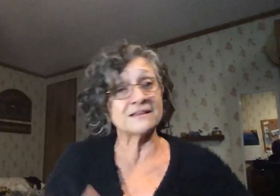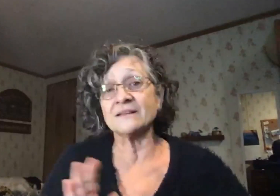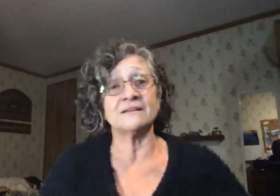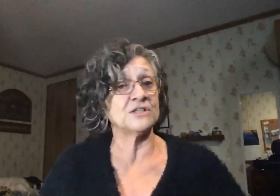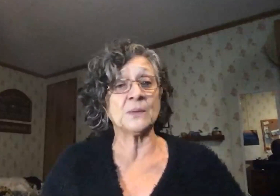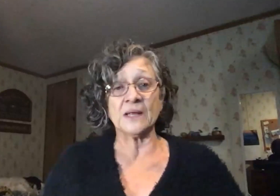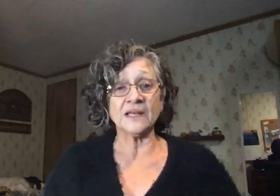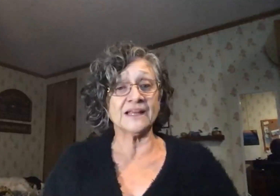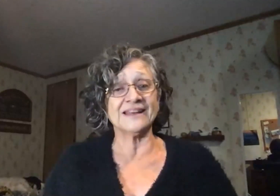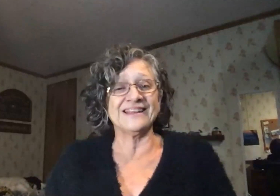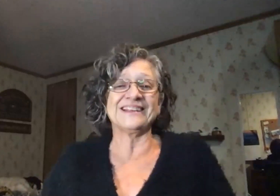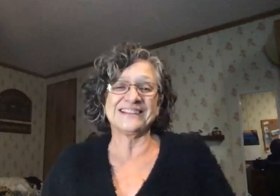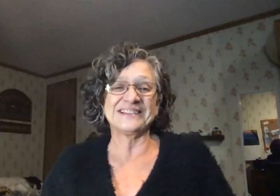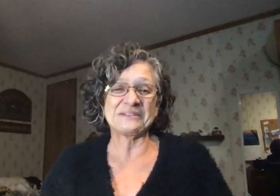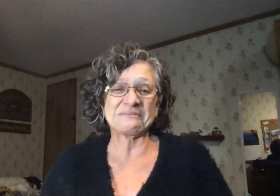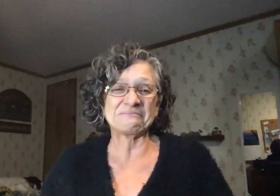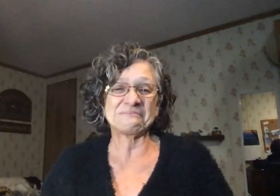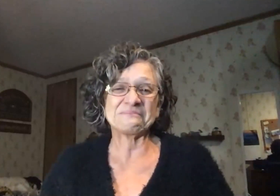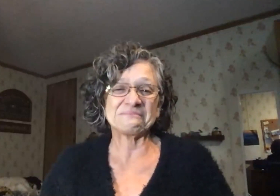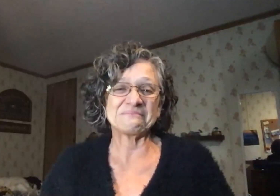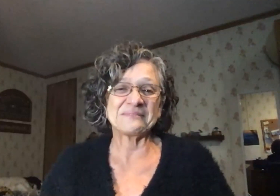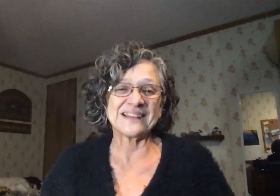and do it.